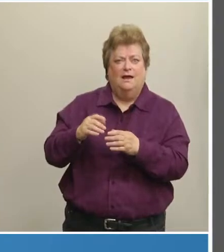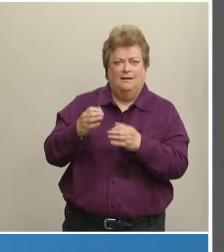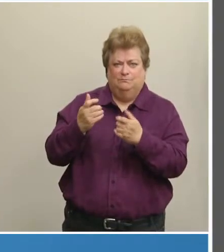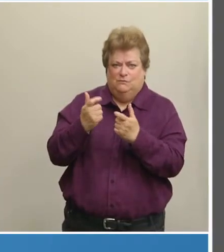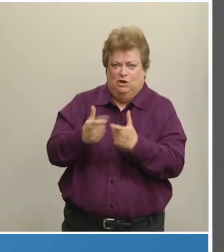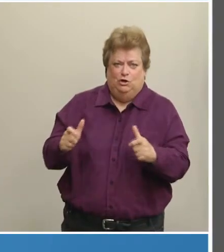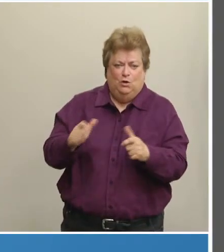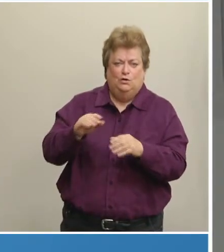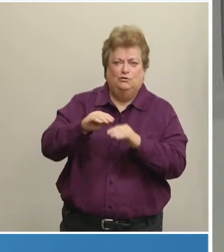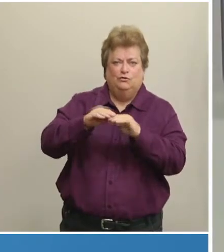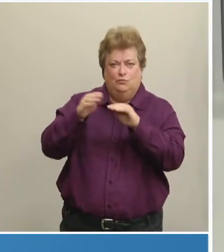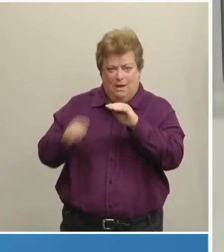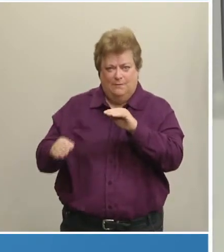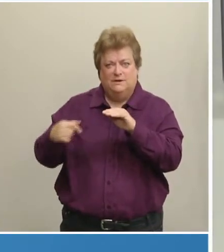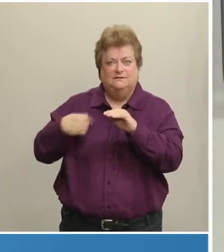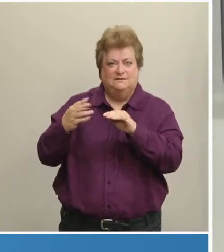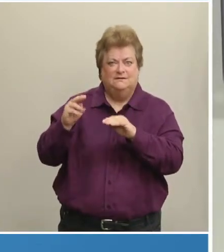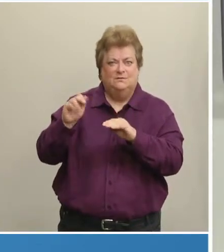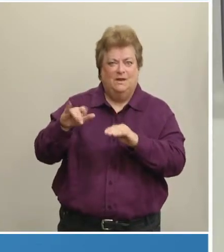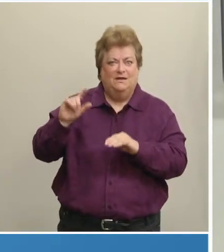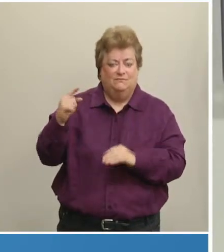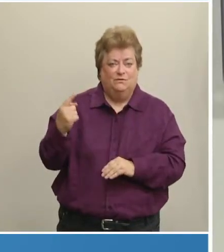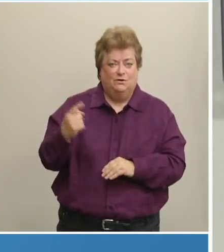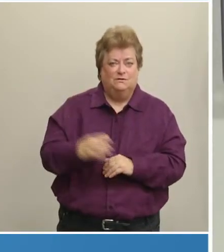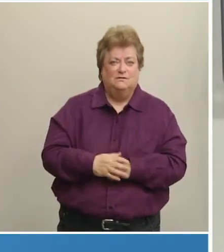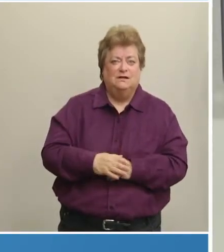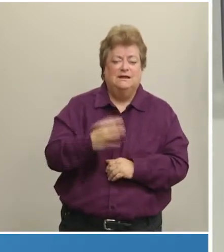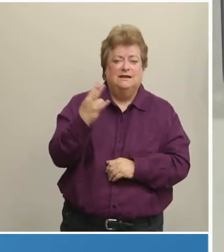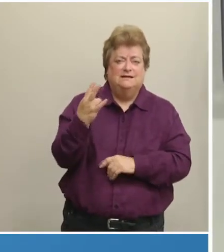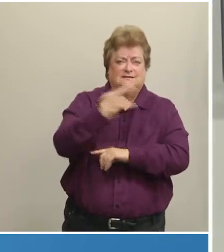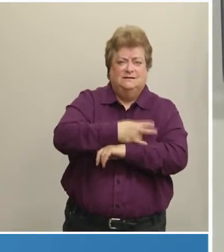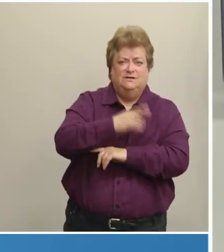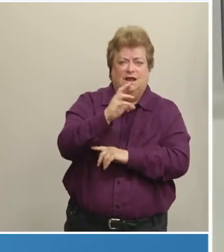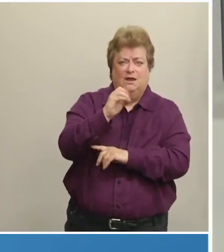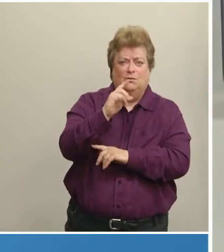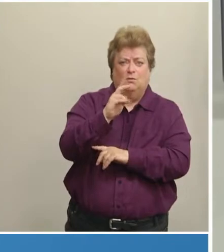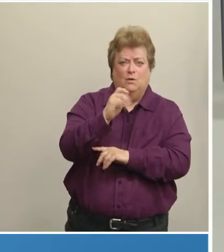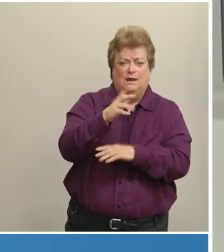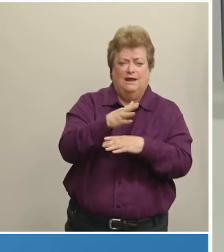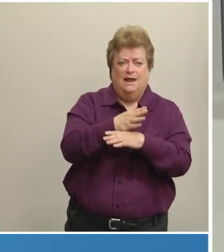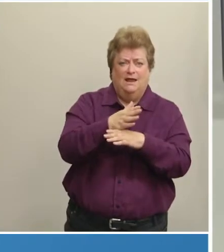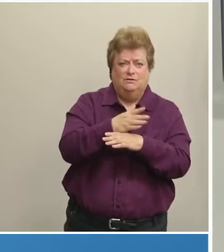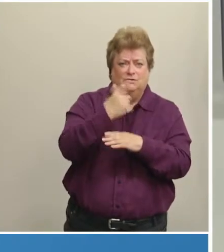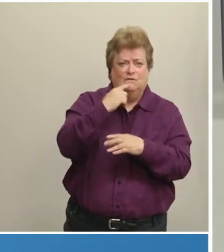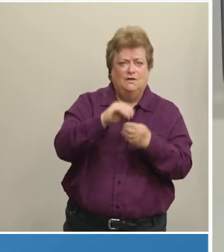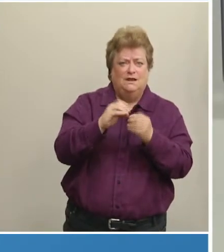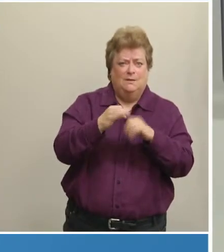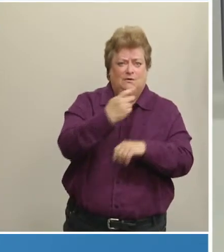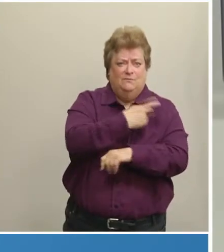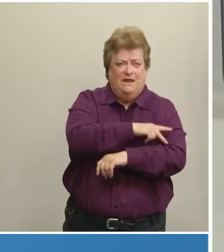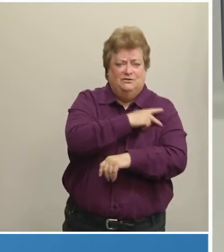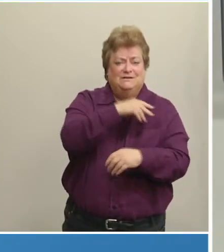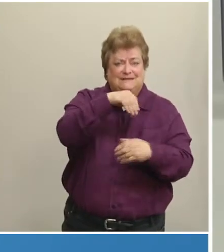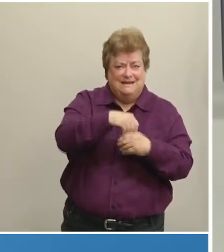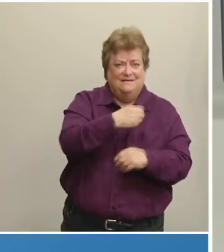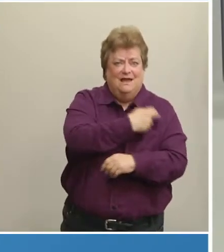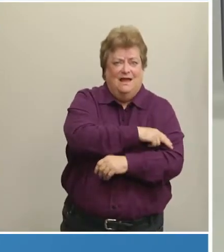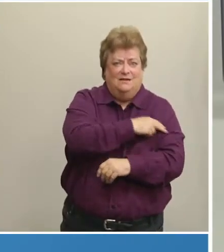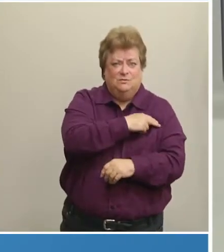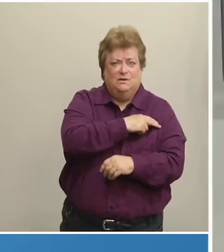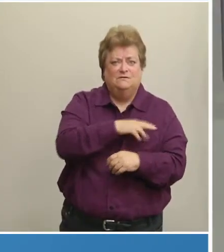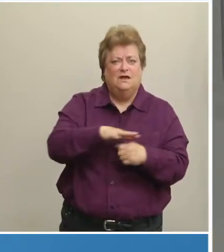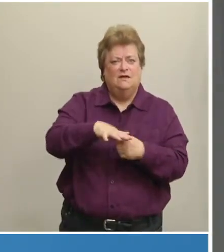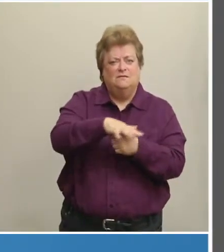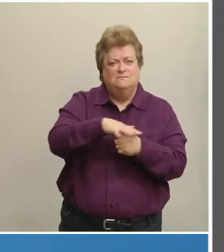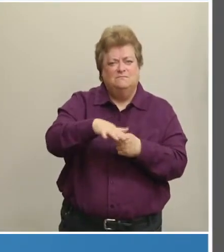drop just since May 1st. The 7-day rolling average of the number of patients in our local hospitals has hovered around